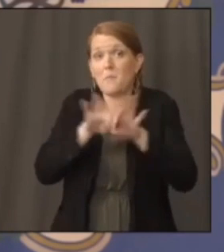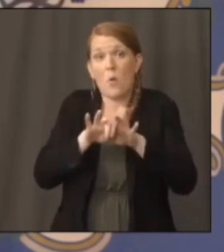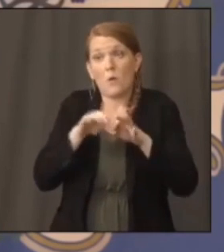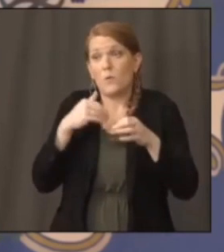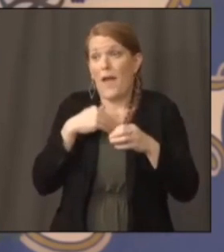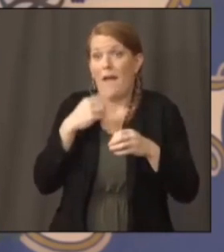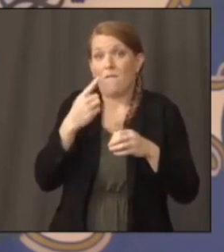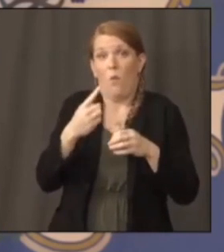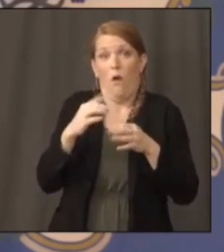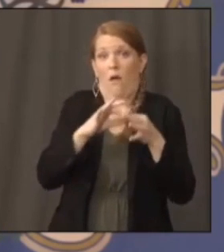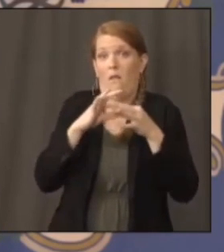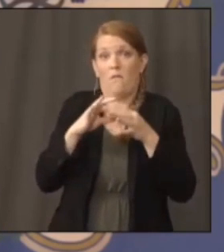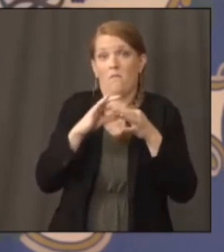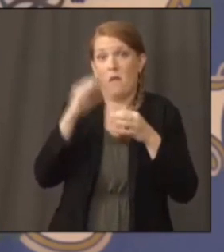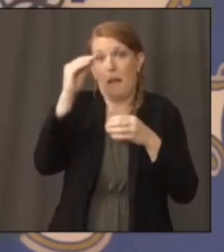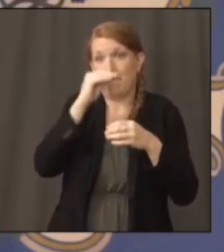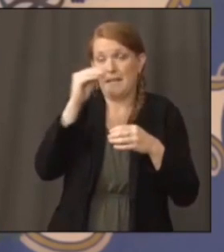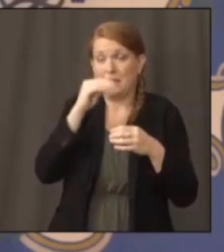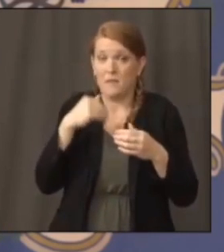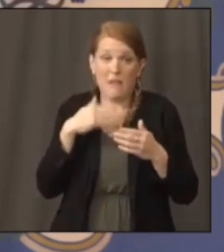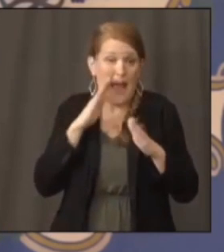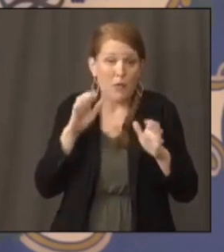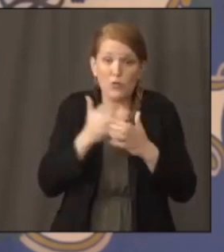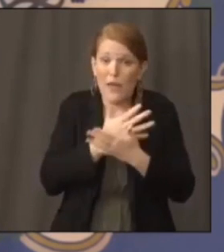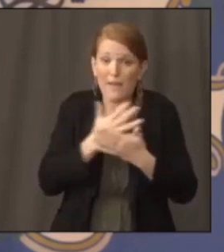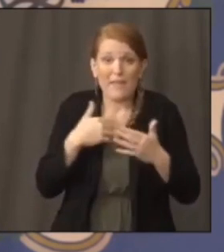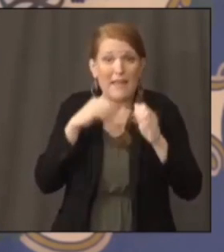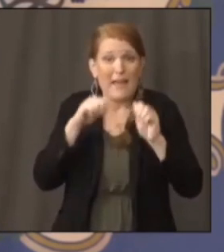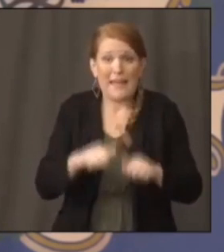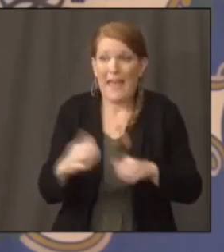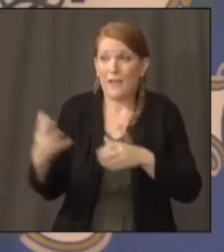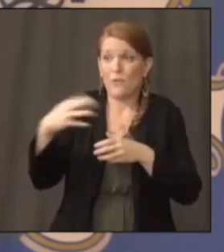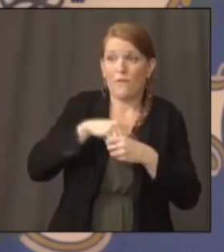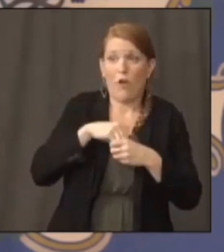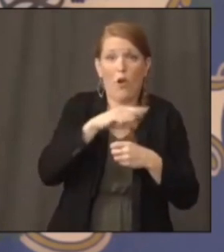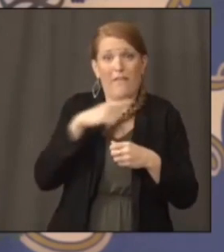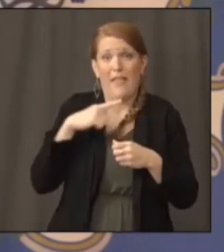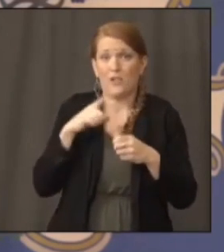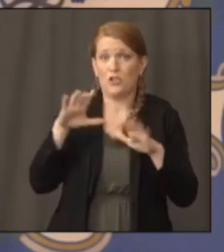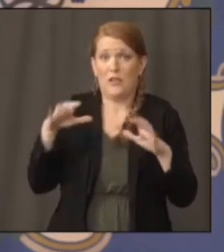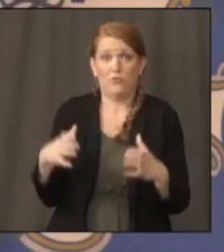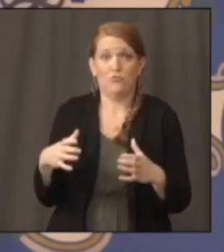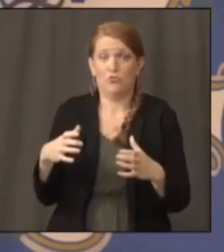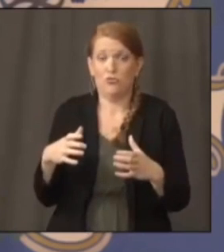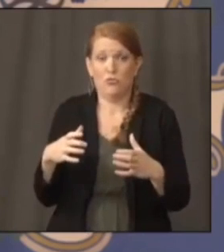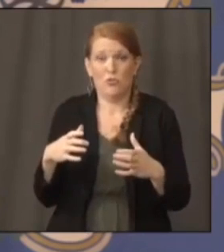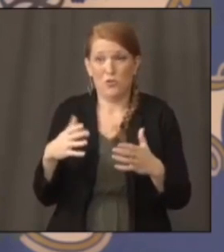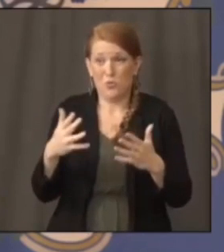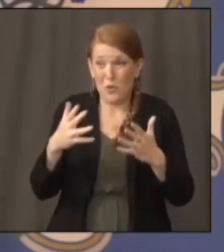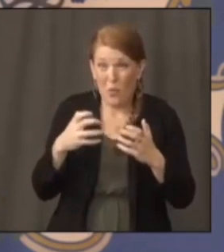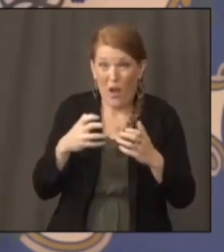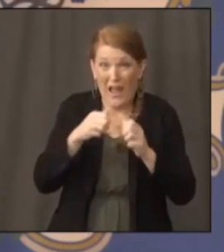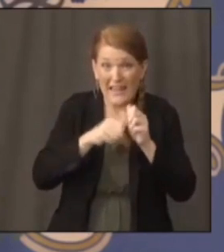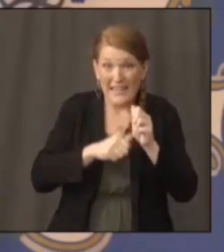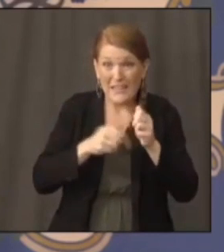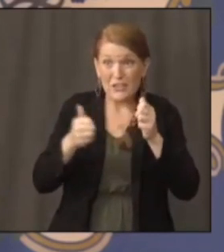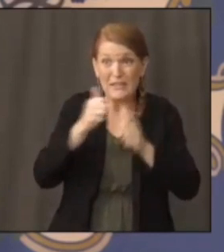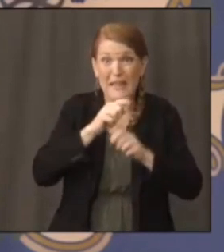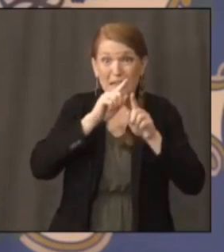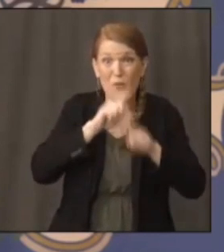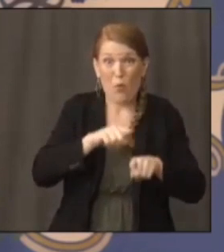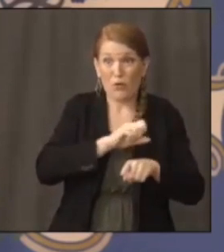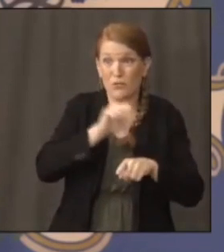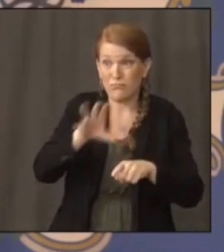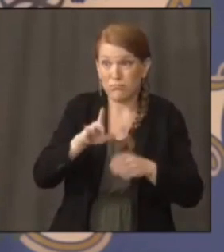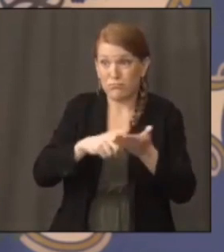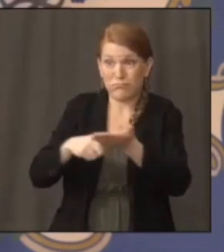can to keep the legislature involved in what we're doing, why we're doing it. I'm not sure you want everybody debating each and every executive